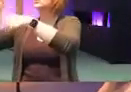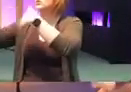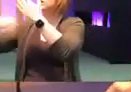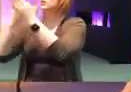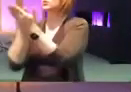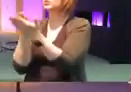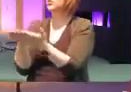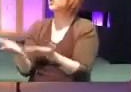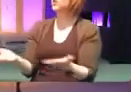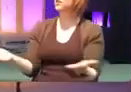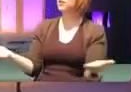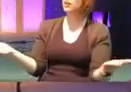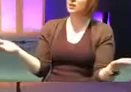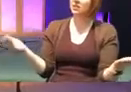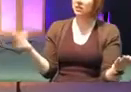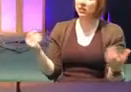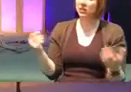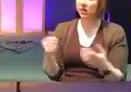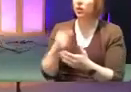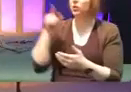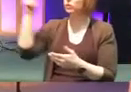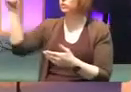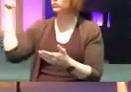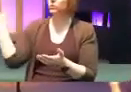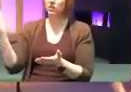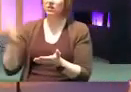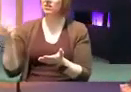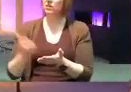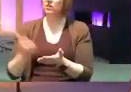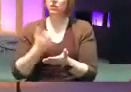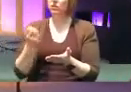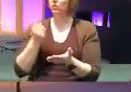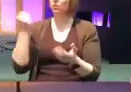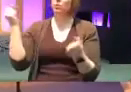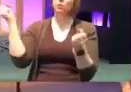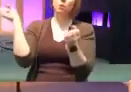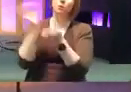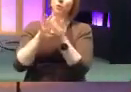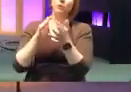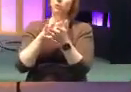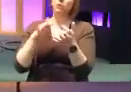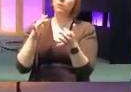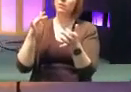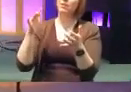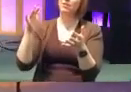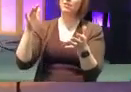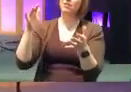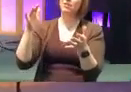you are all things. You deserve the glory.